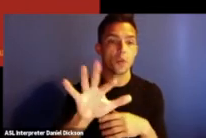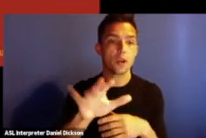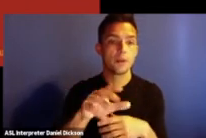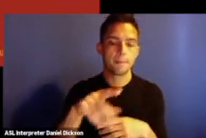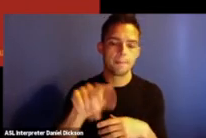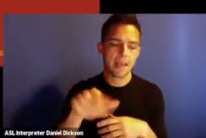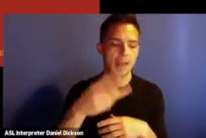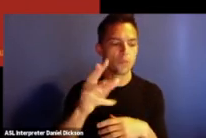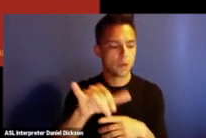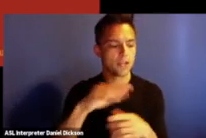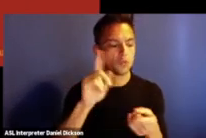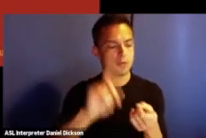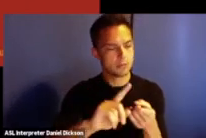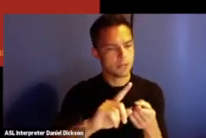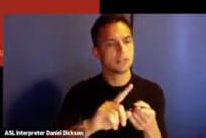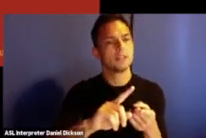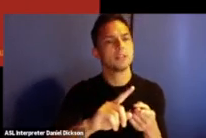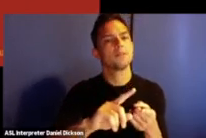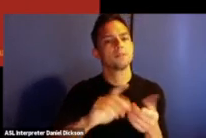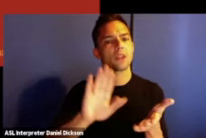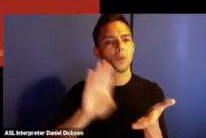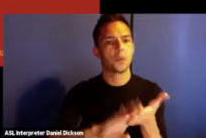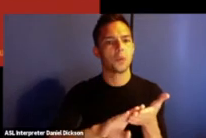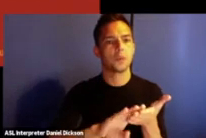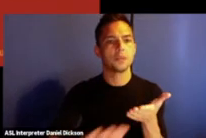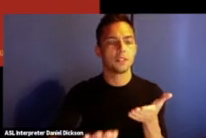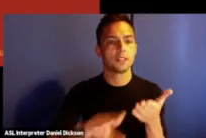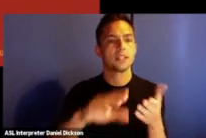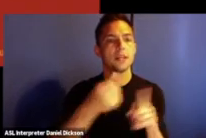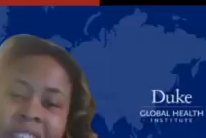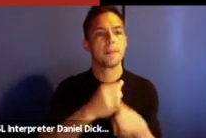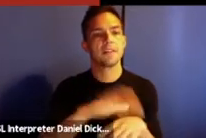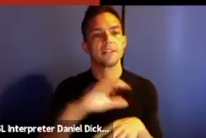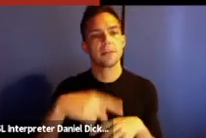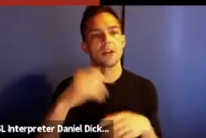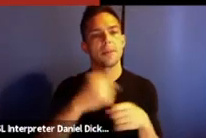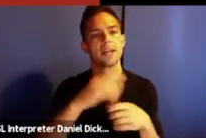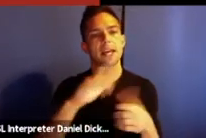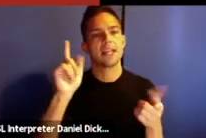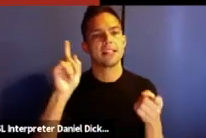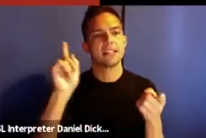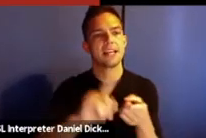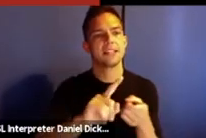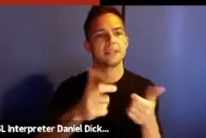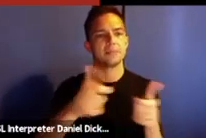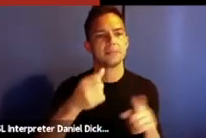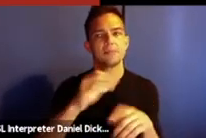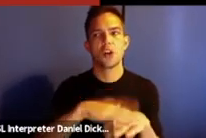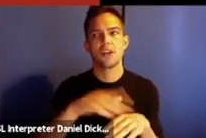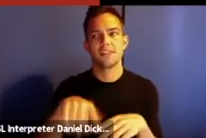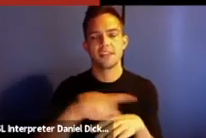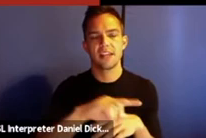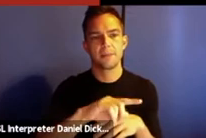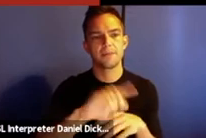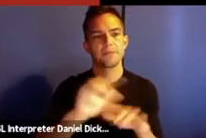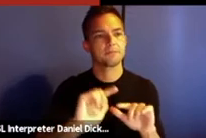has to minimize or ameliorate the impact of the cerebral palsy on them or to make it less significant for them. There's a different